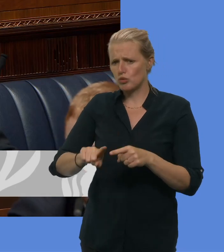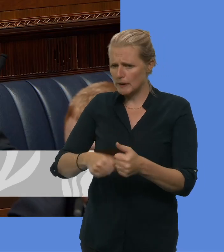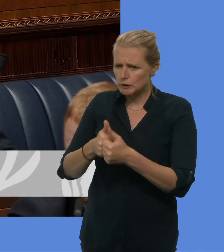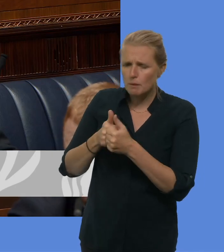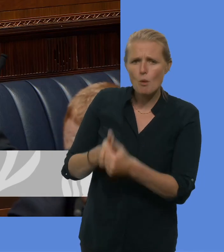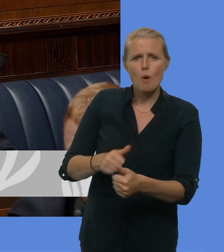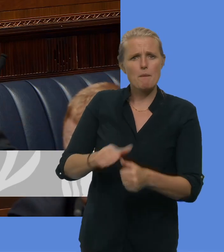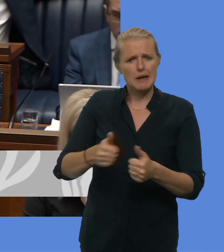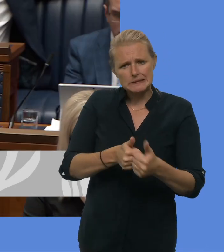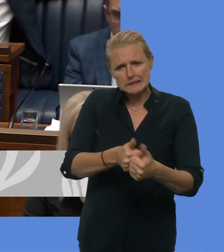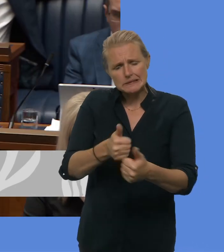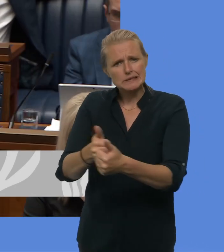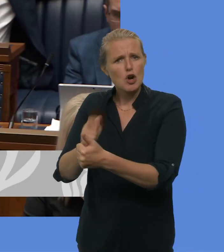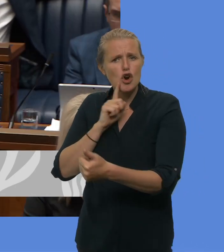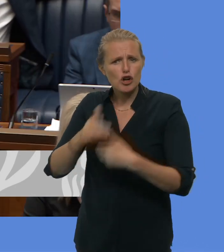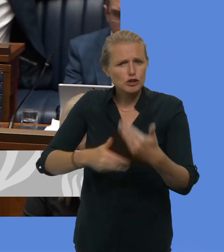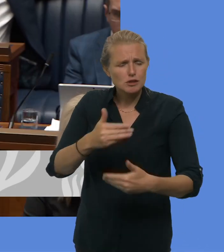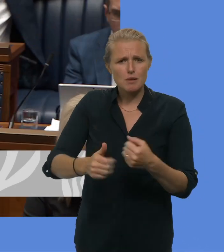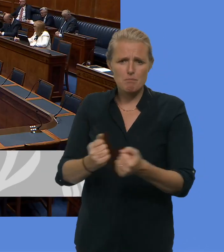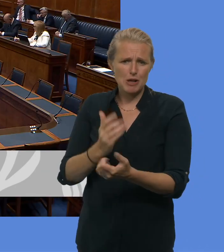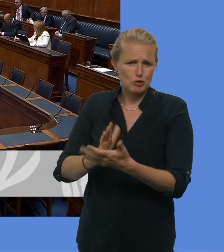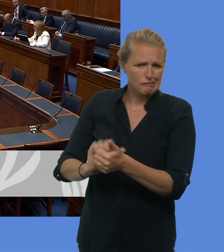issues more effectively than what they are to date. Peter Martin.